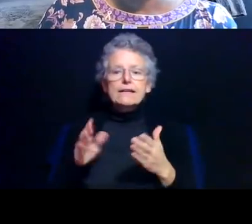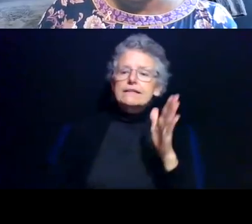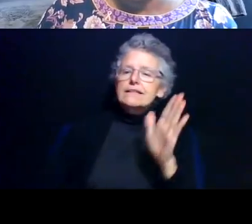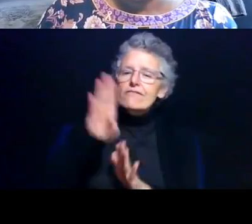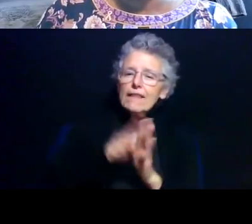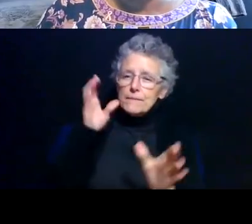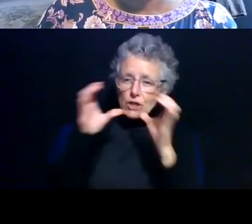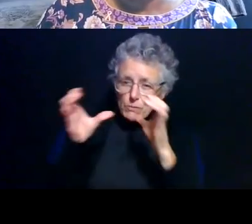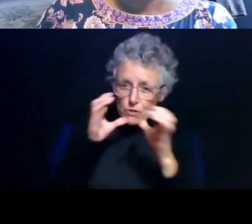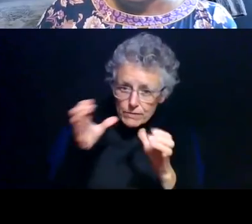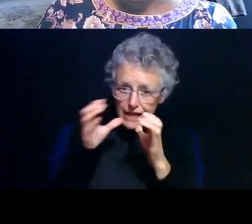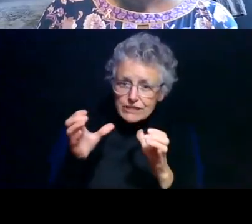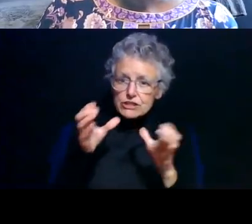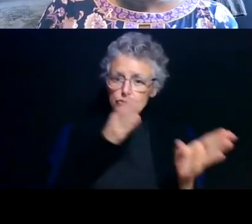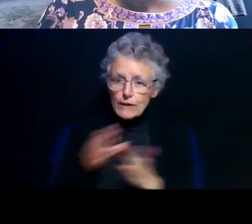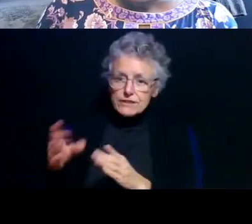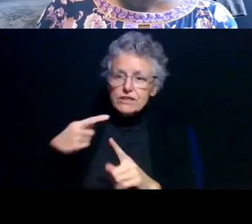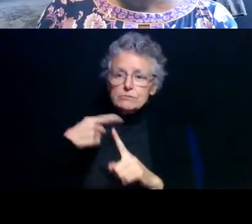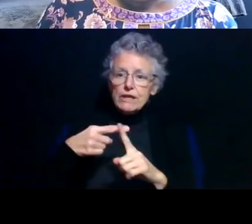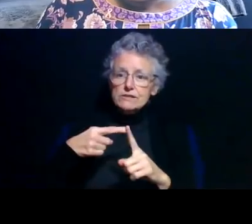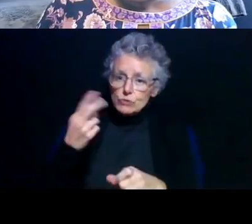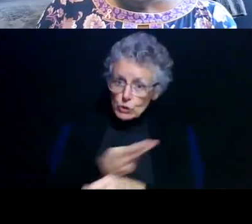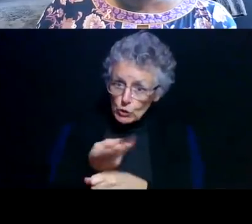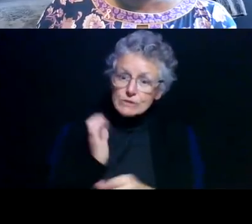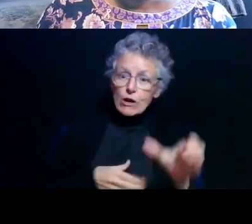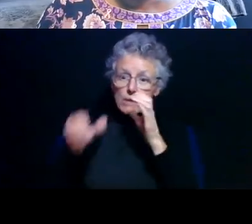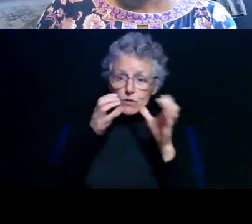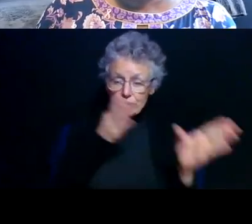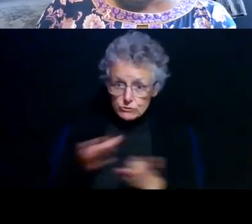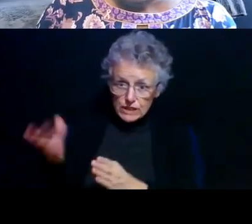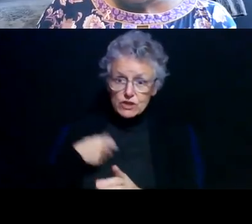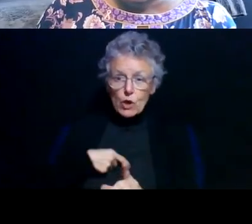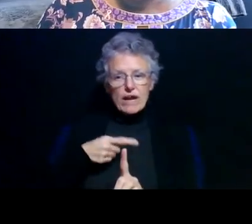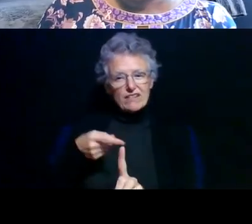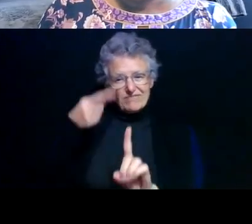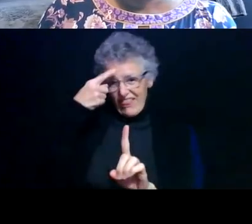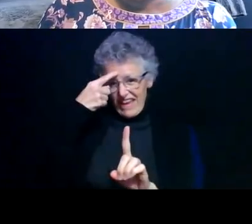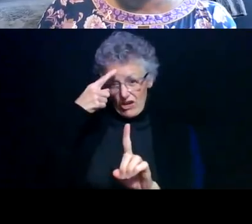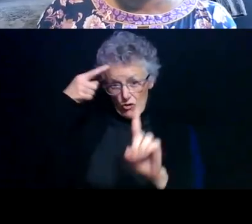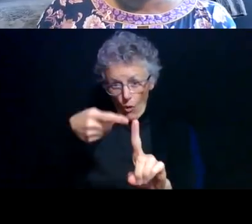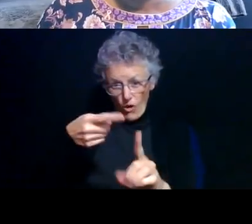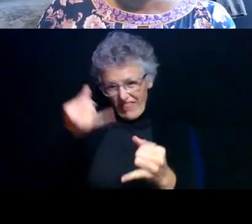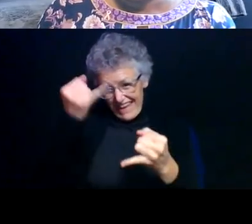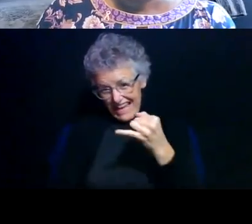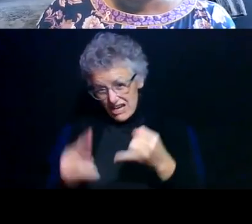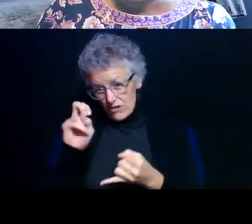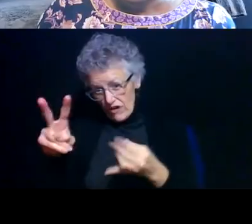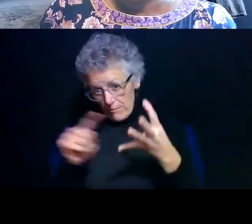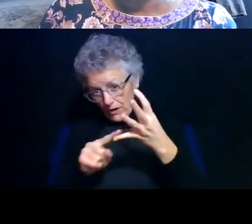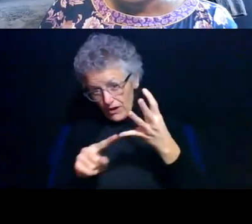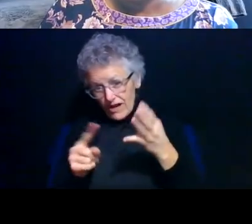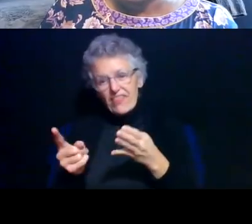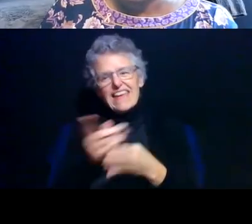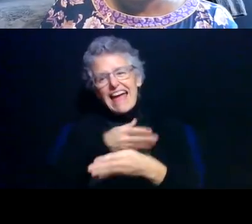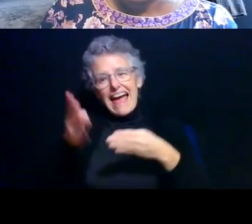communication strategies along with that. So we are targeting the end of November as the end of phase 3, and